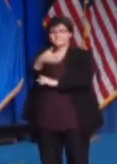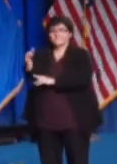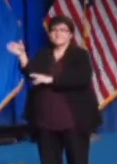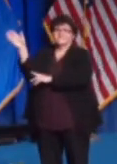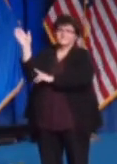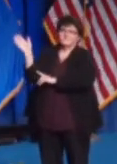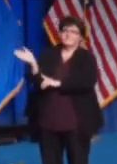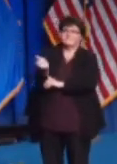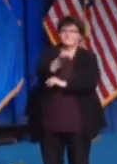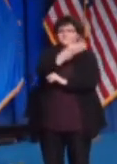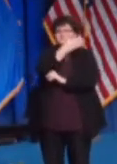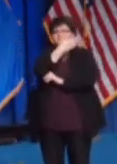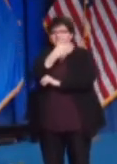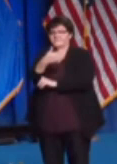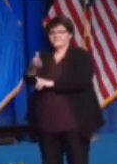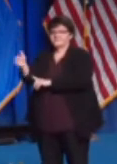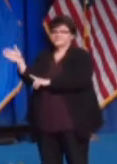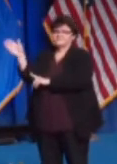star-spangled